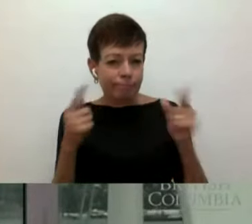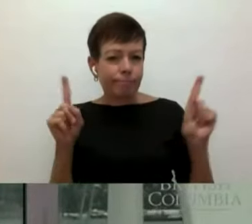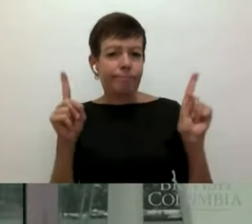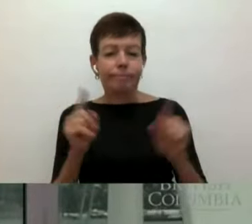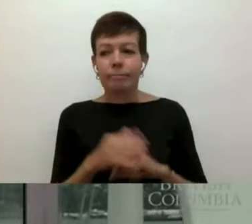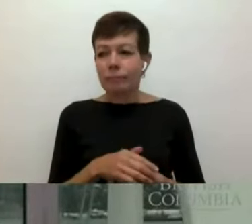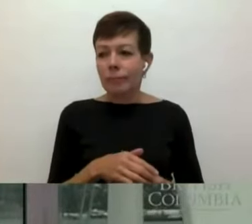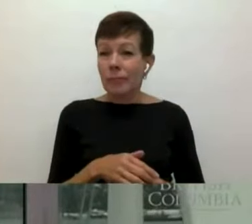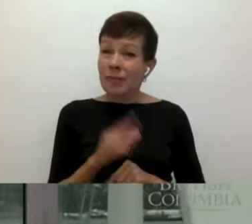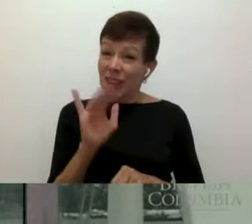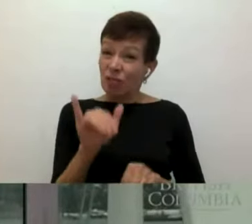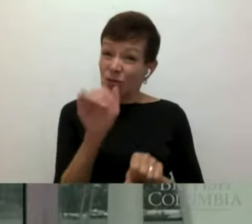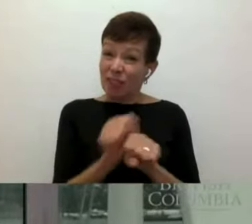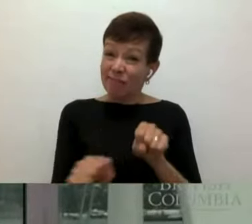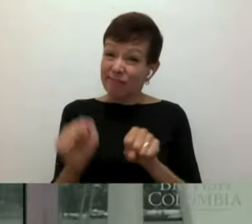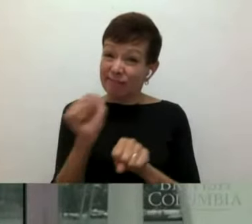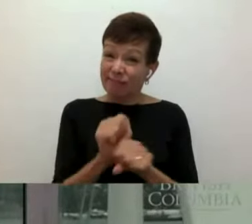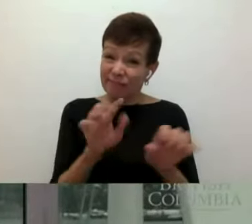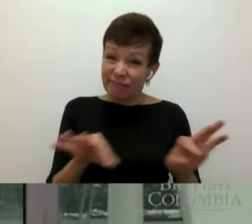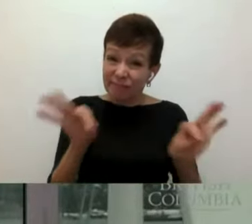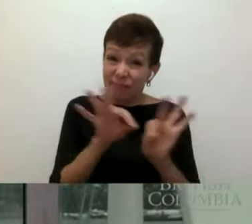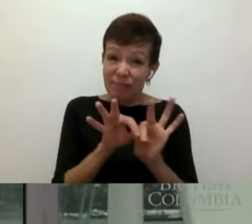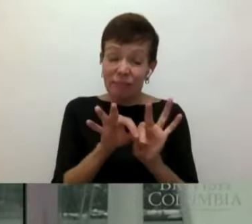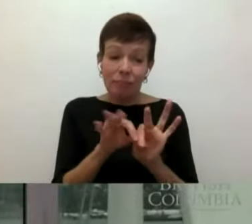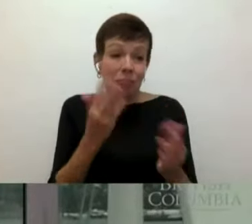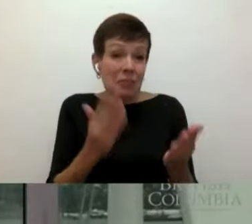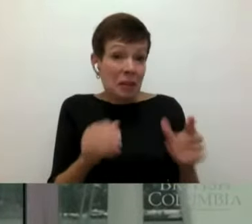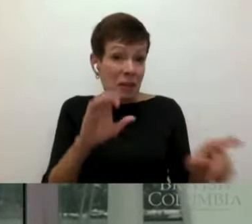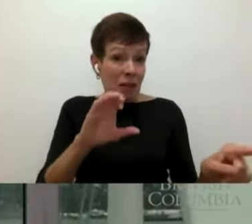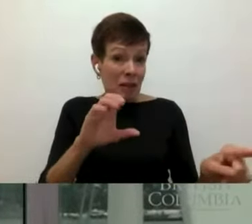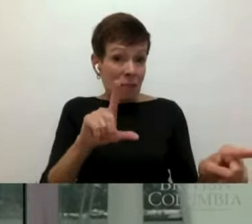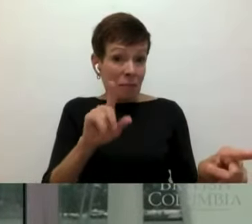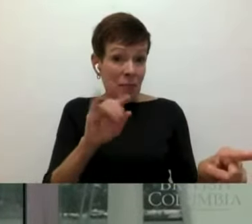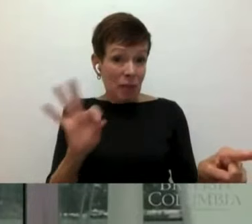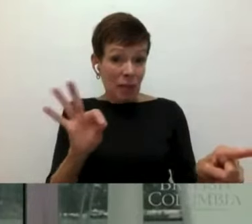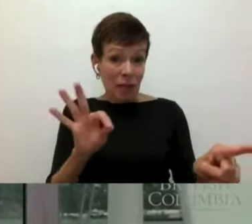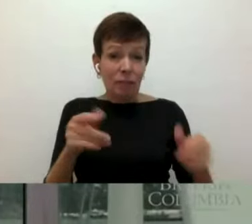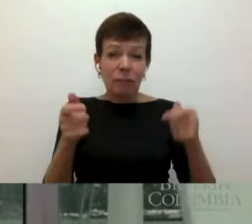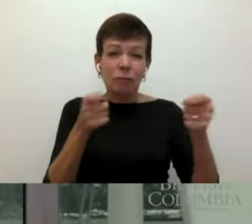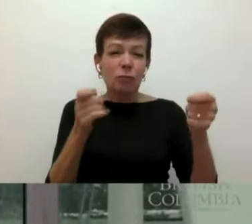it should be and will be. So that effort is really